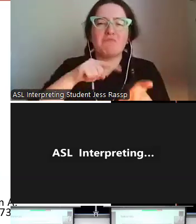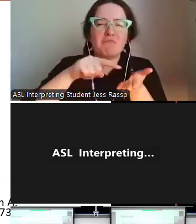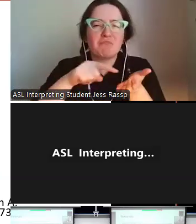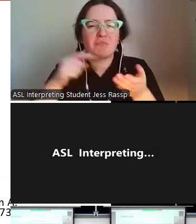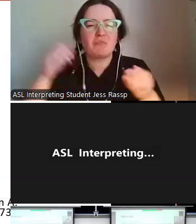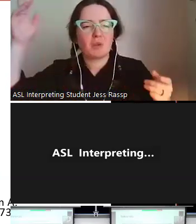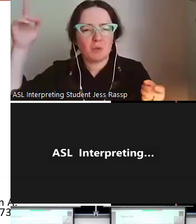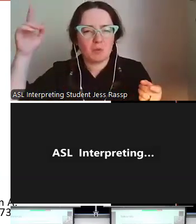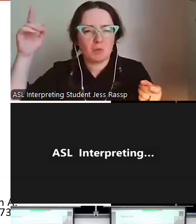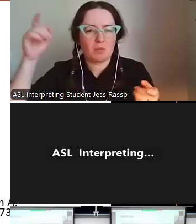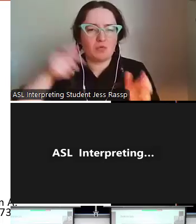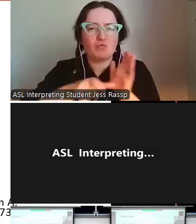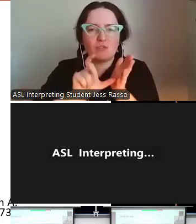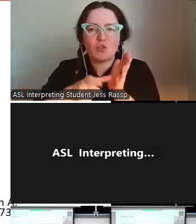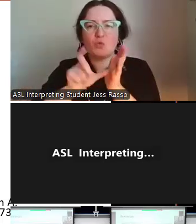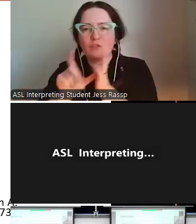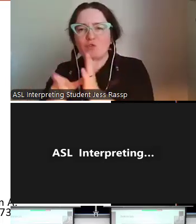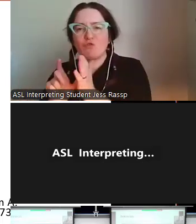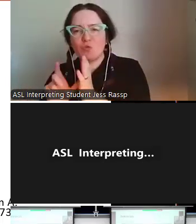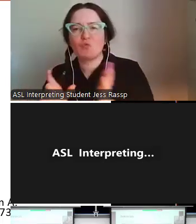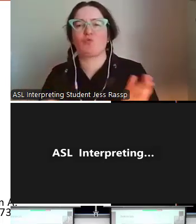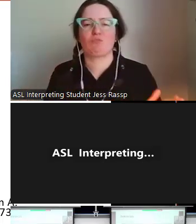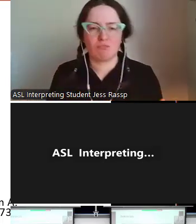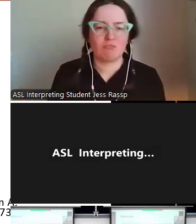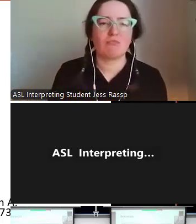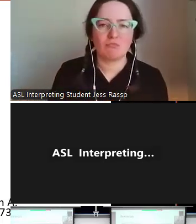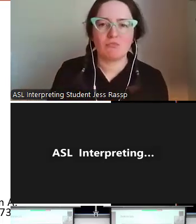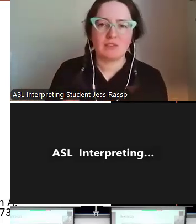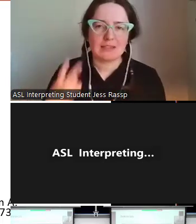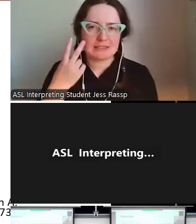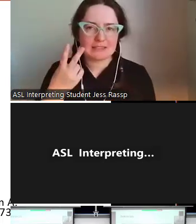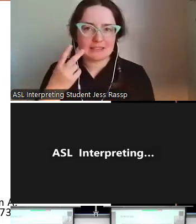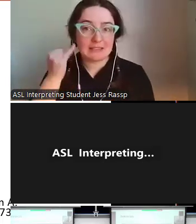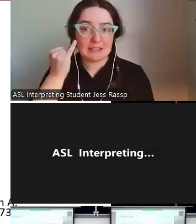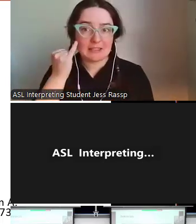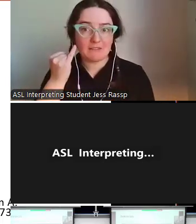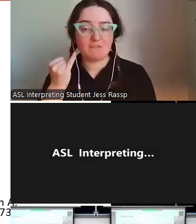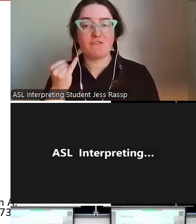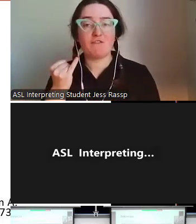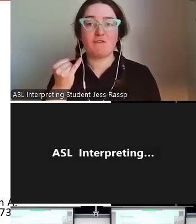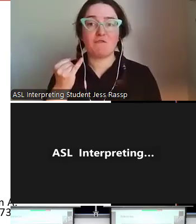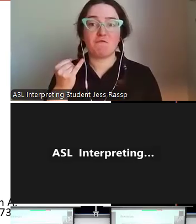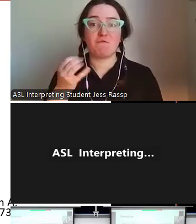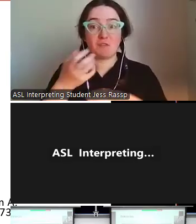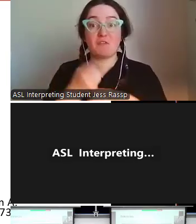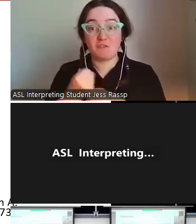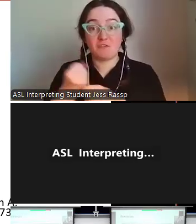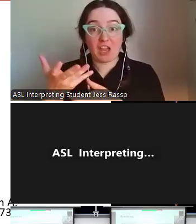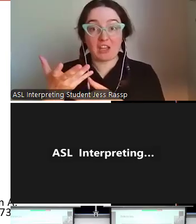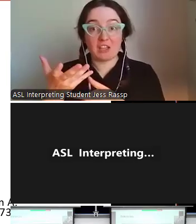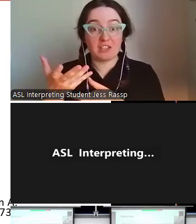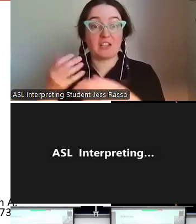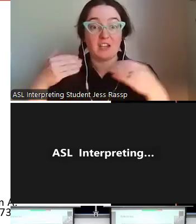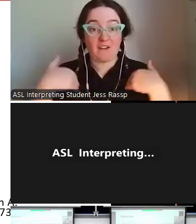few, and then you screen those to see if it has an effect. And some of them have already, but now